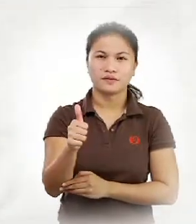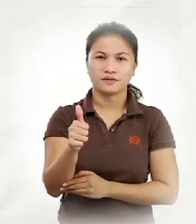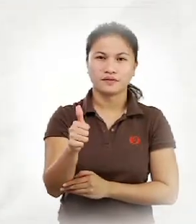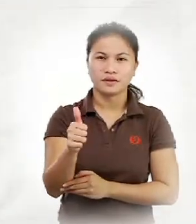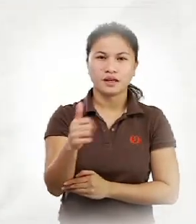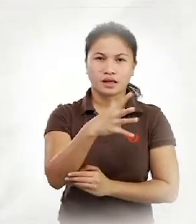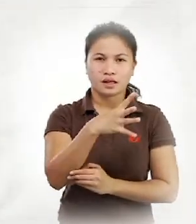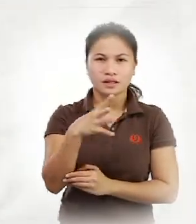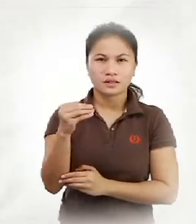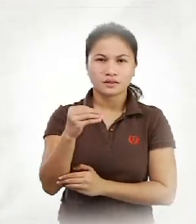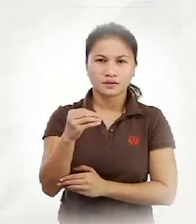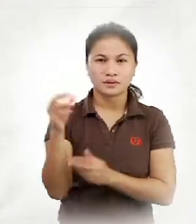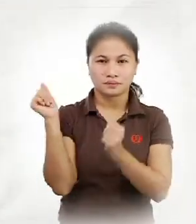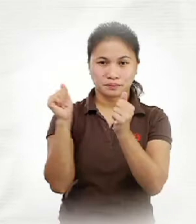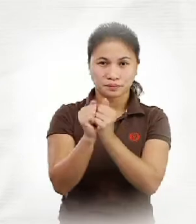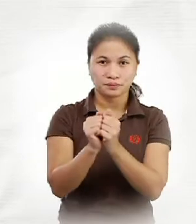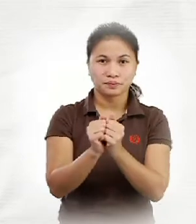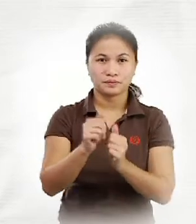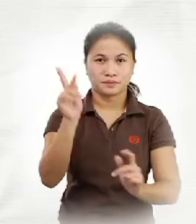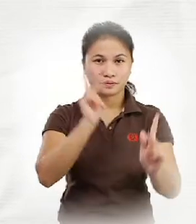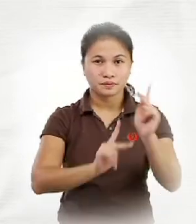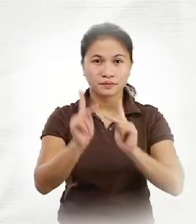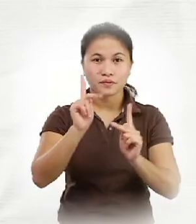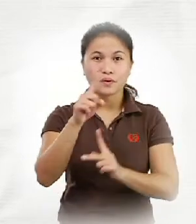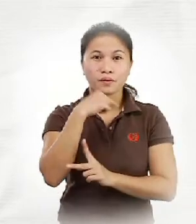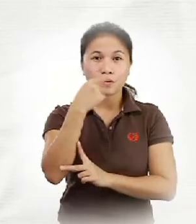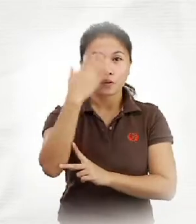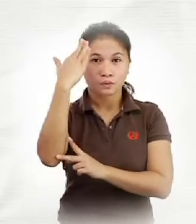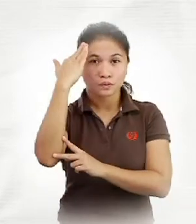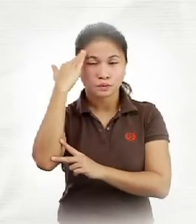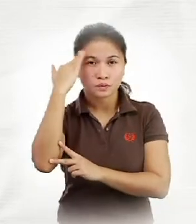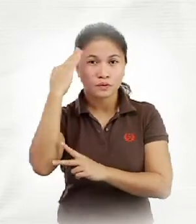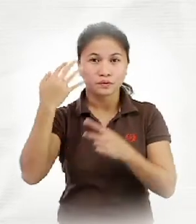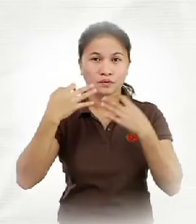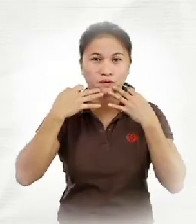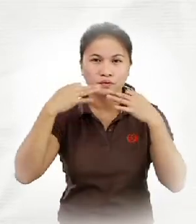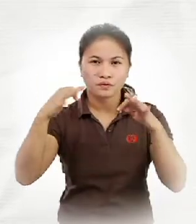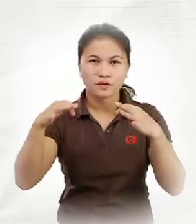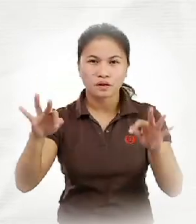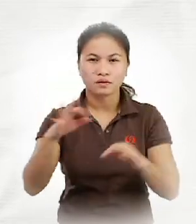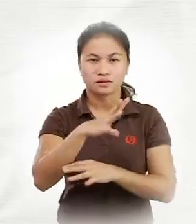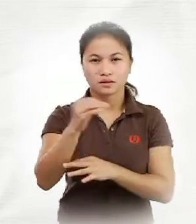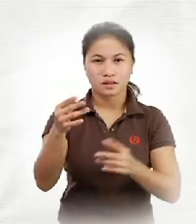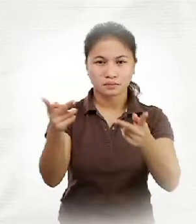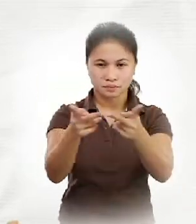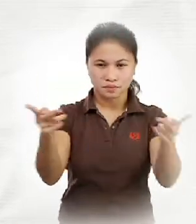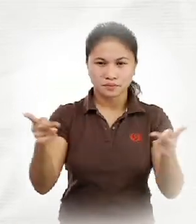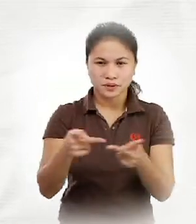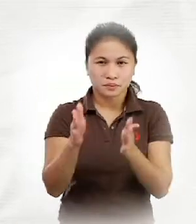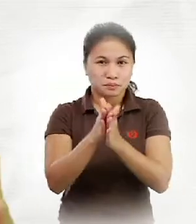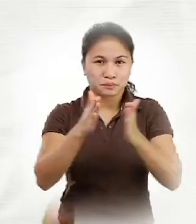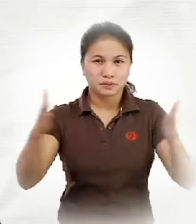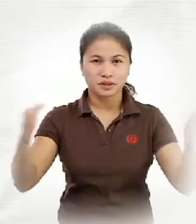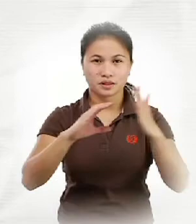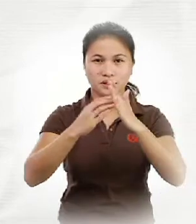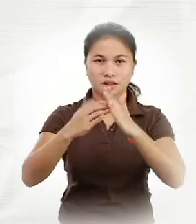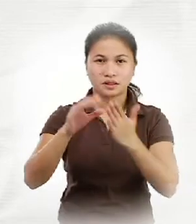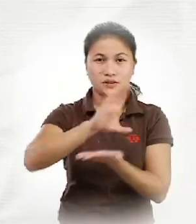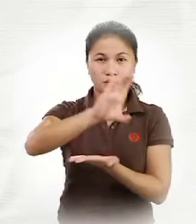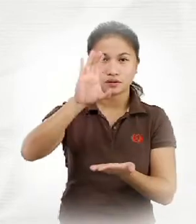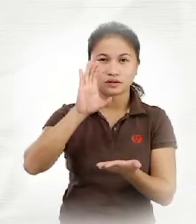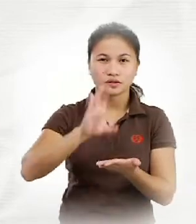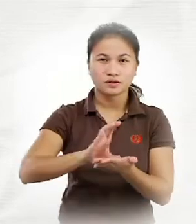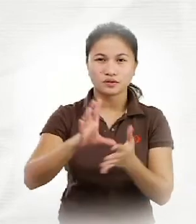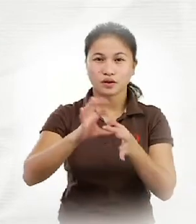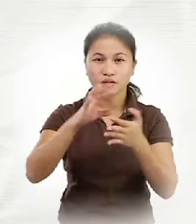was in the company of people who were known and whose places were known, big cities, big centers